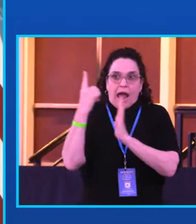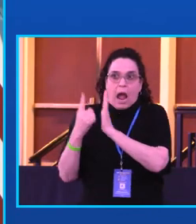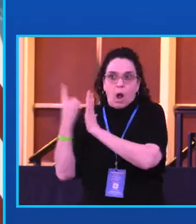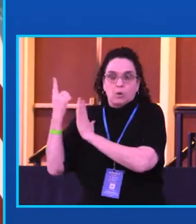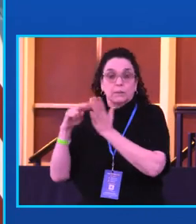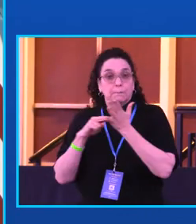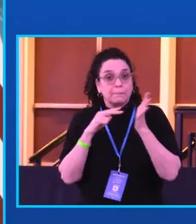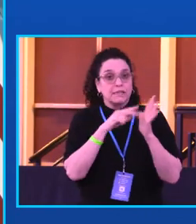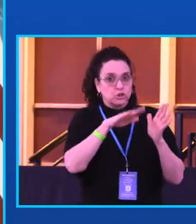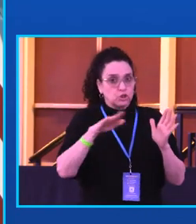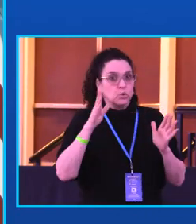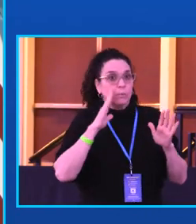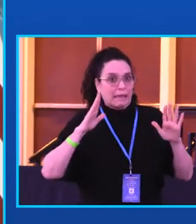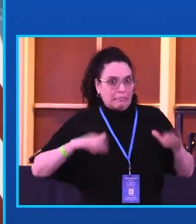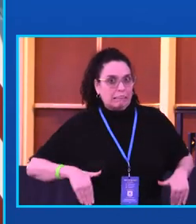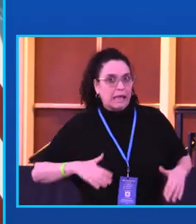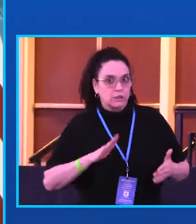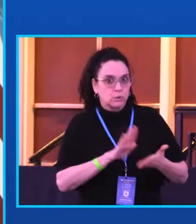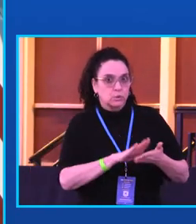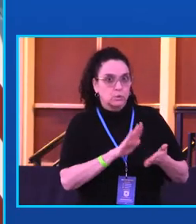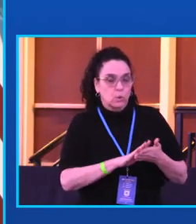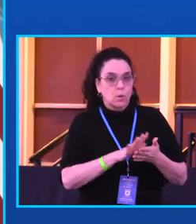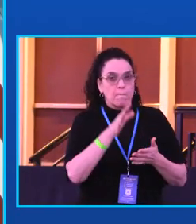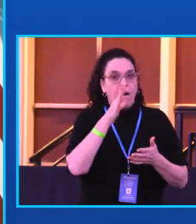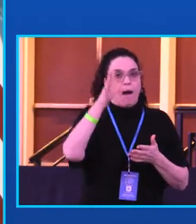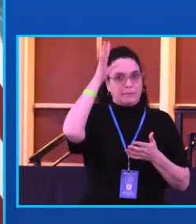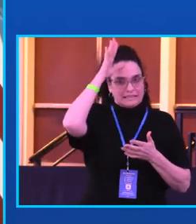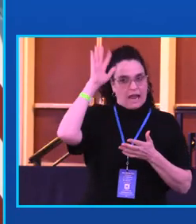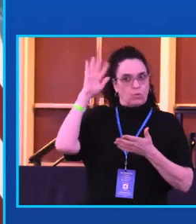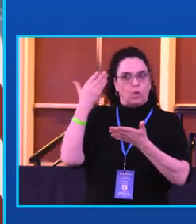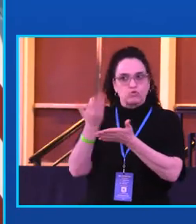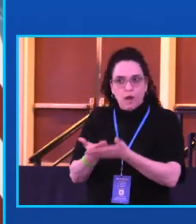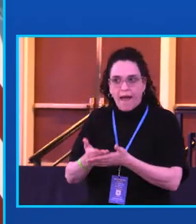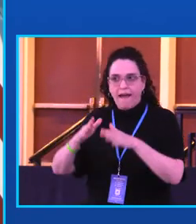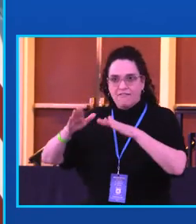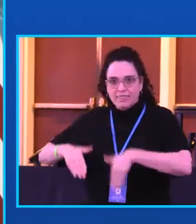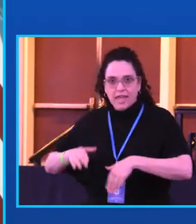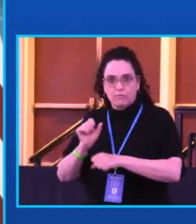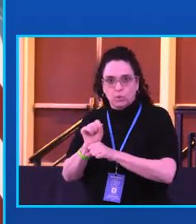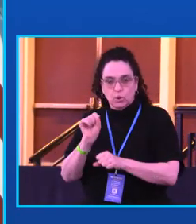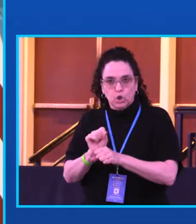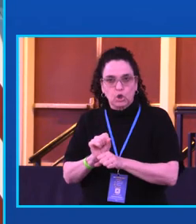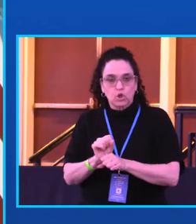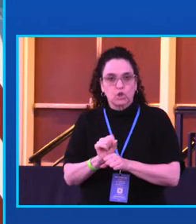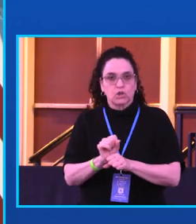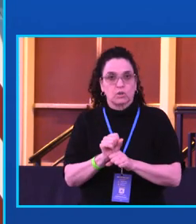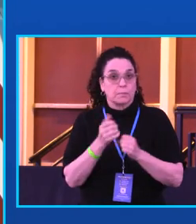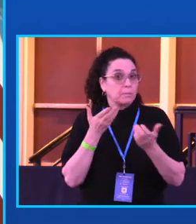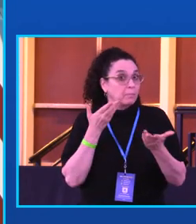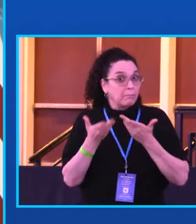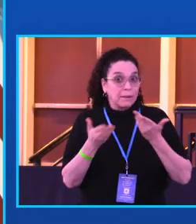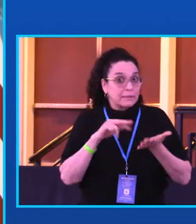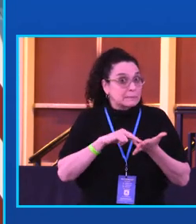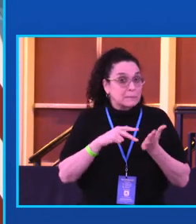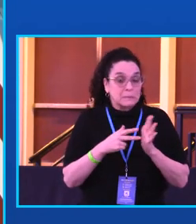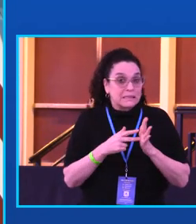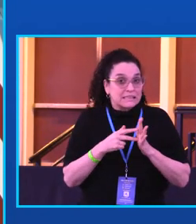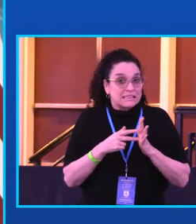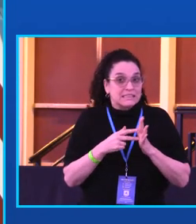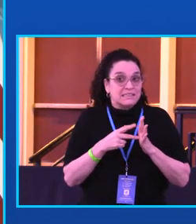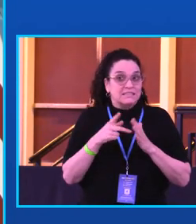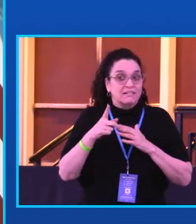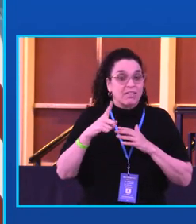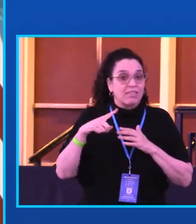going to be late for school. Mom or dad is going to be late for work. And that might mean having their